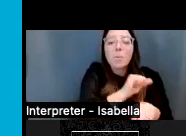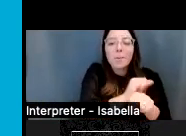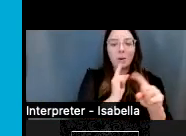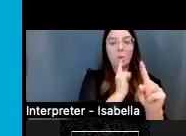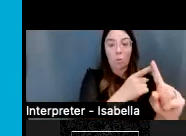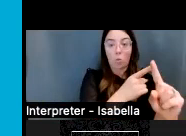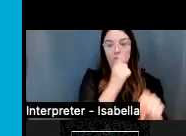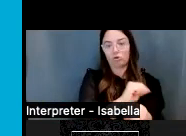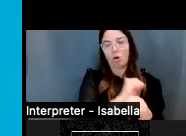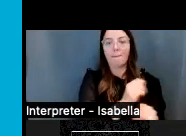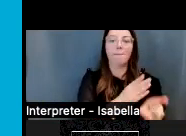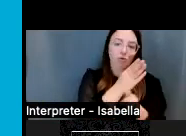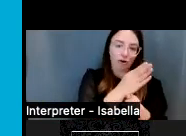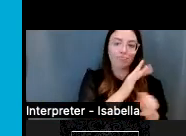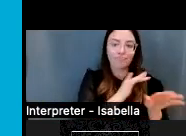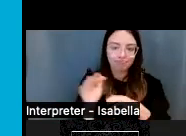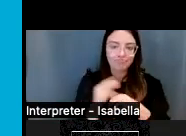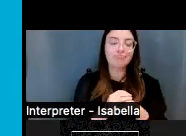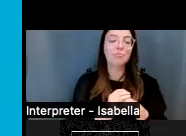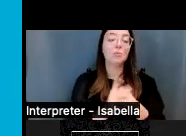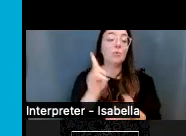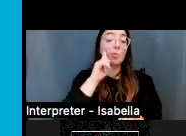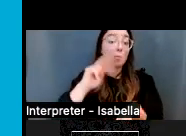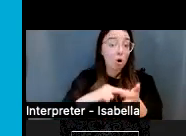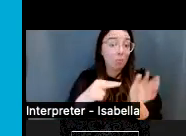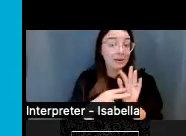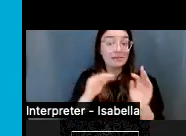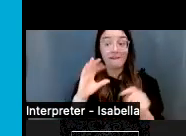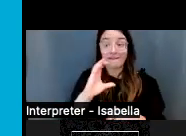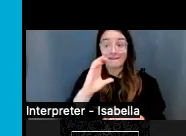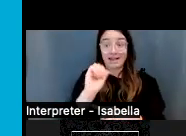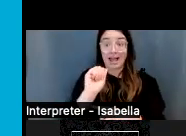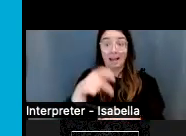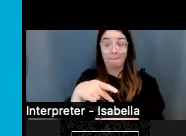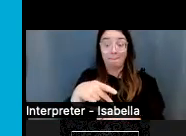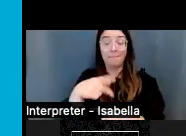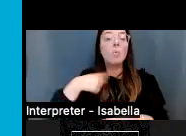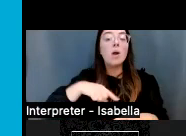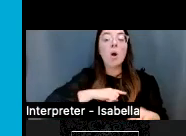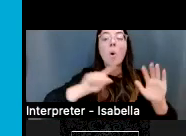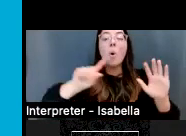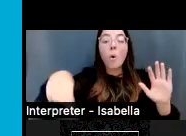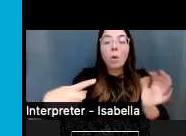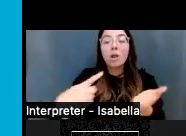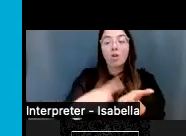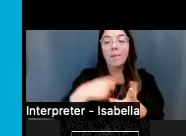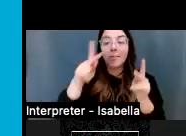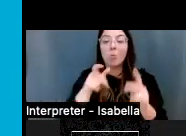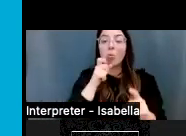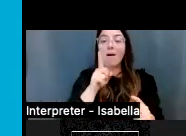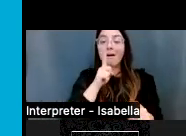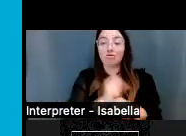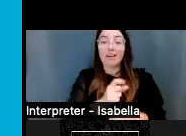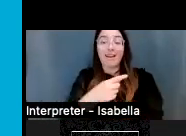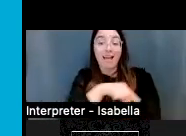for purposes of the client assistance program, we are only talking about folks who are eligible for or actually